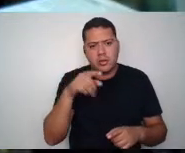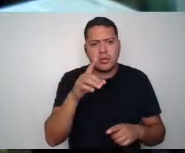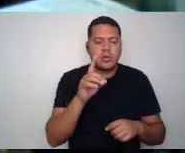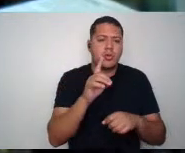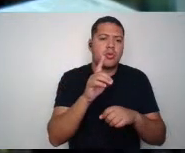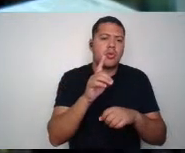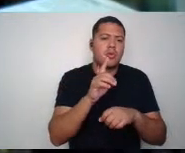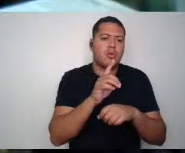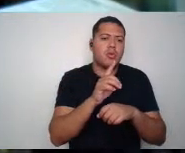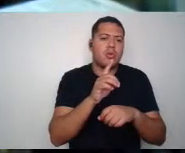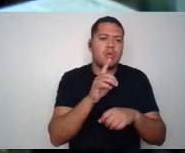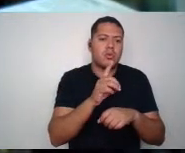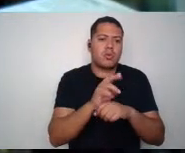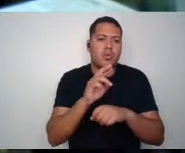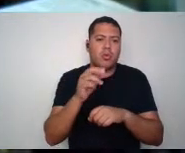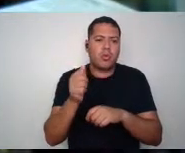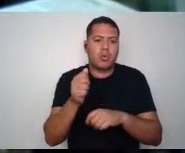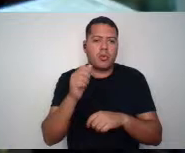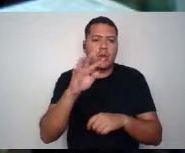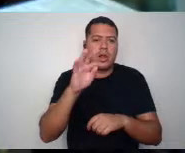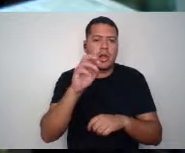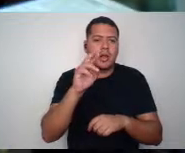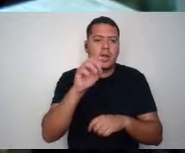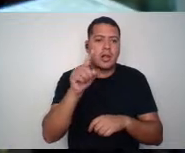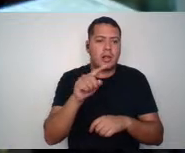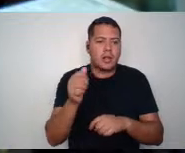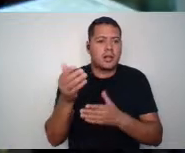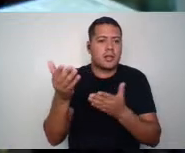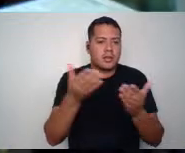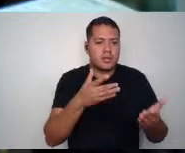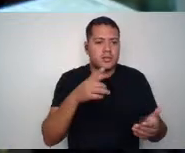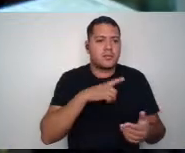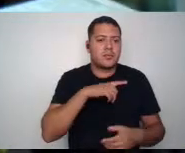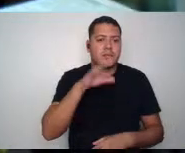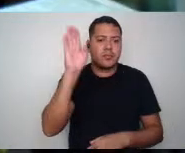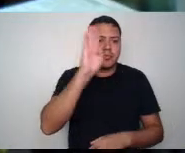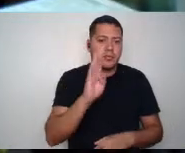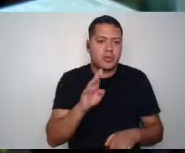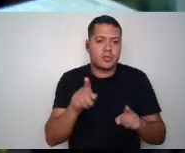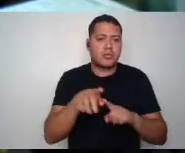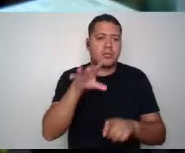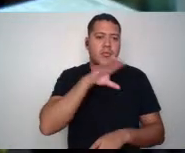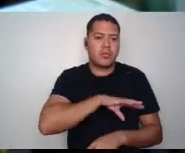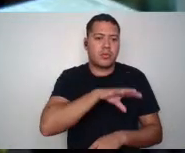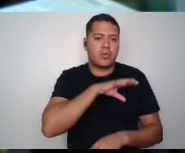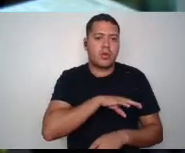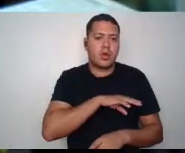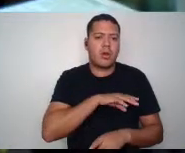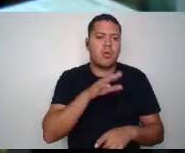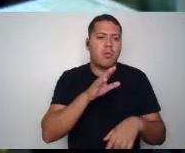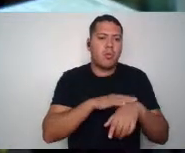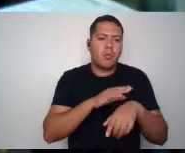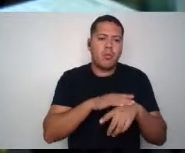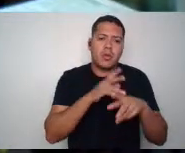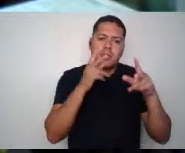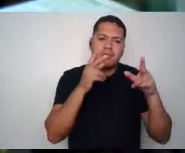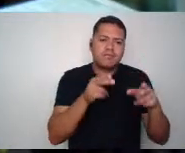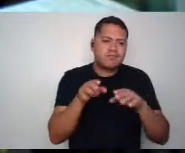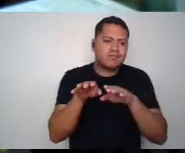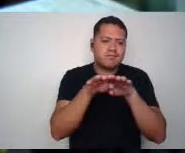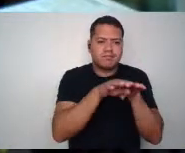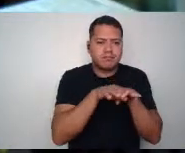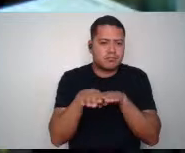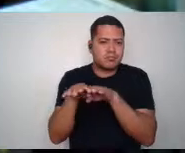about these situations, the information that were brought by Dr. Teresa. And in Brazil and